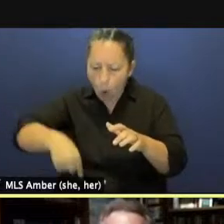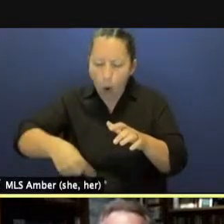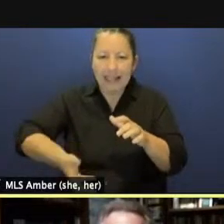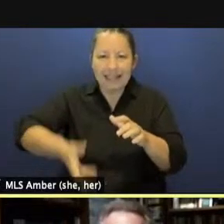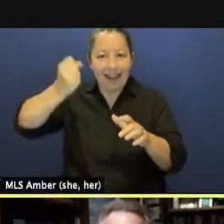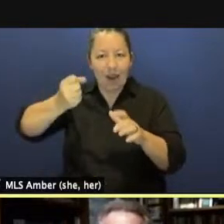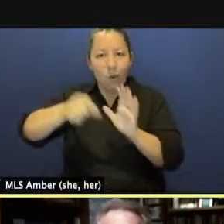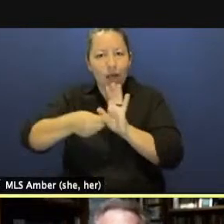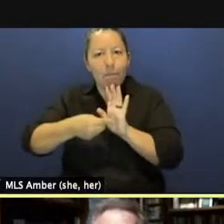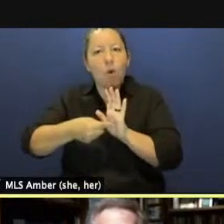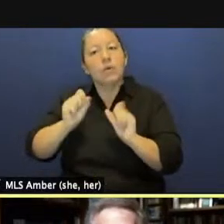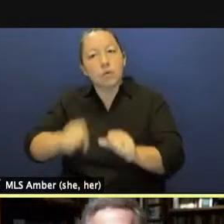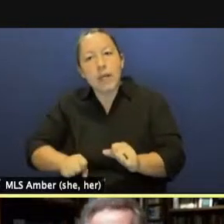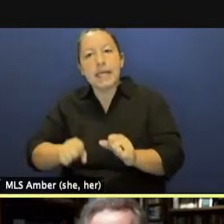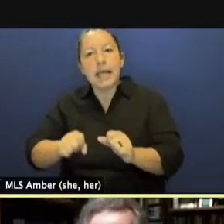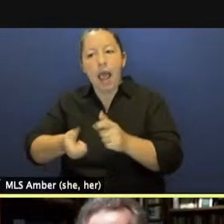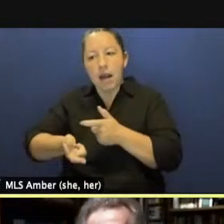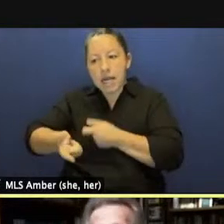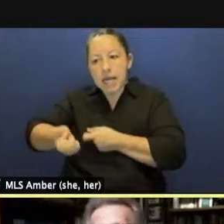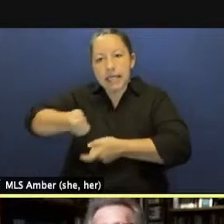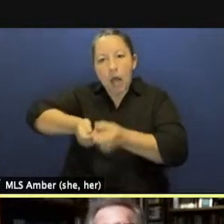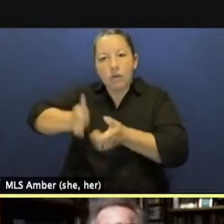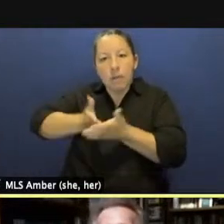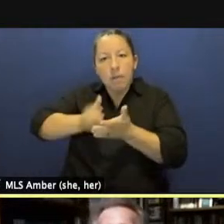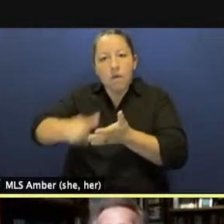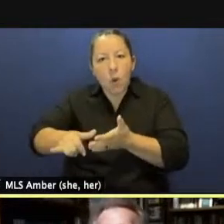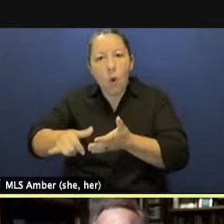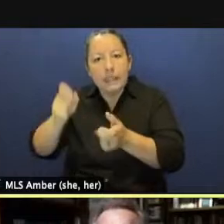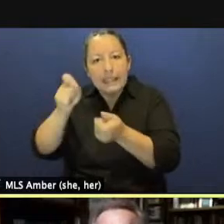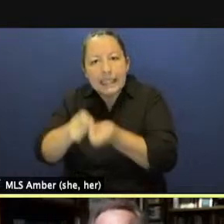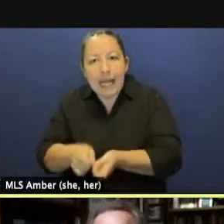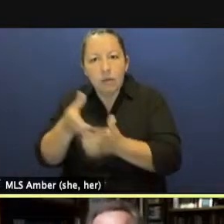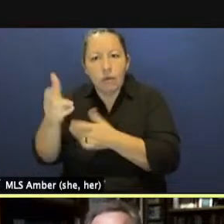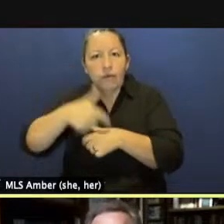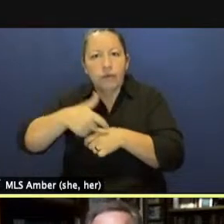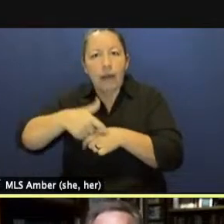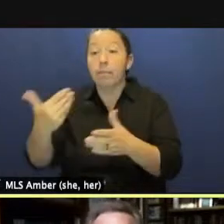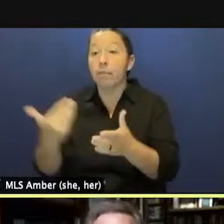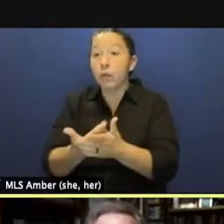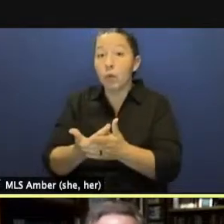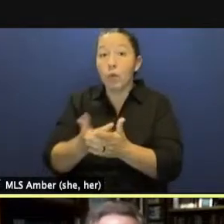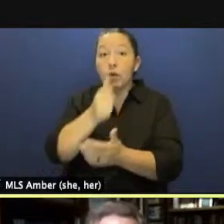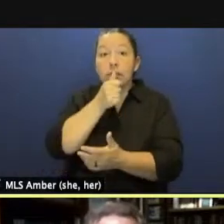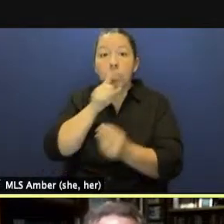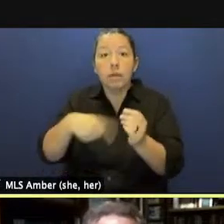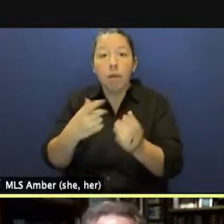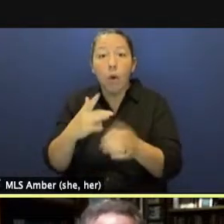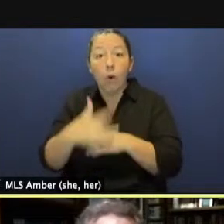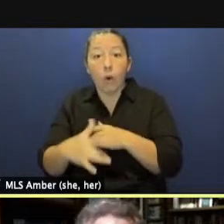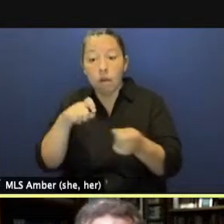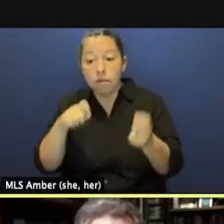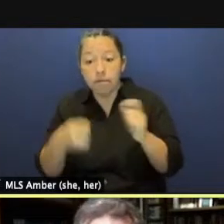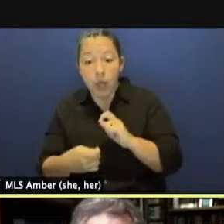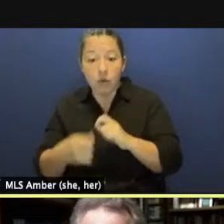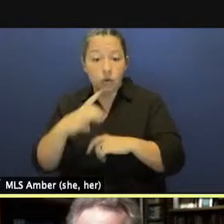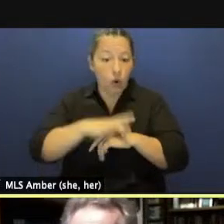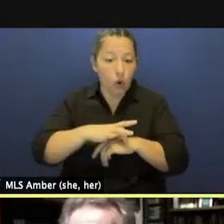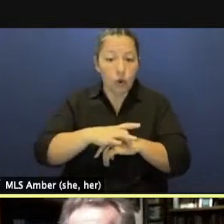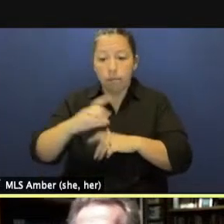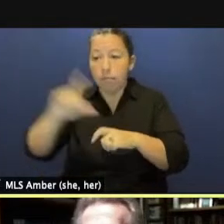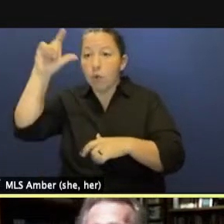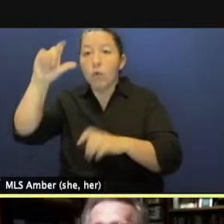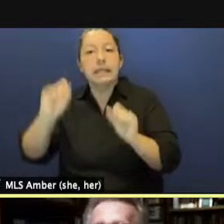over time, then the new secrets about our early evolution of the Earth and the moon can be